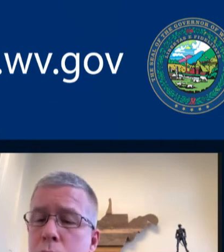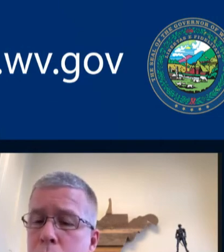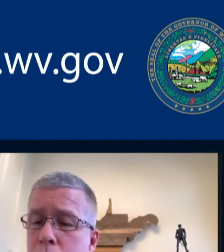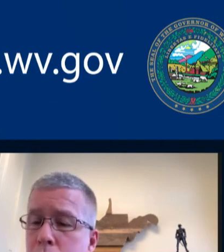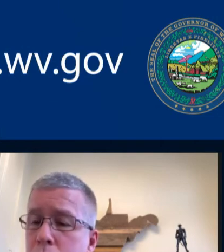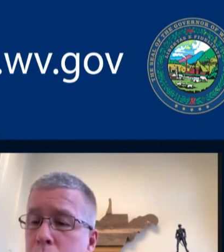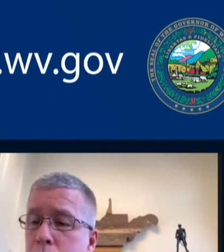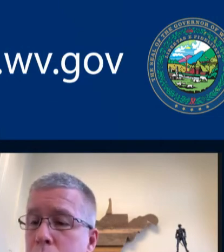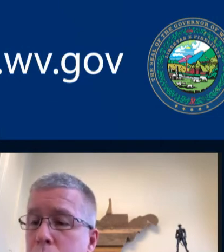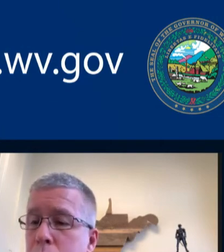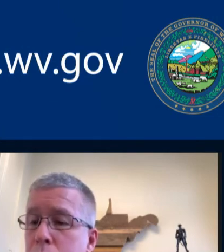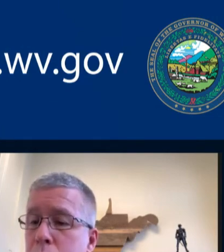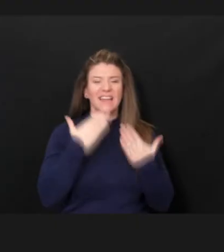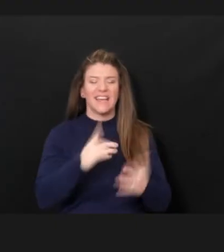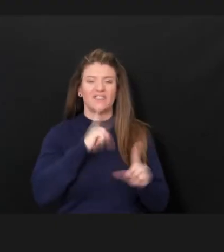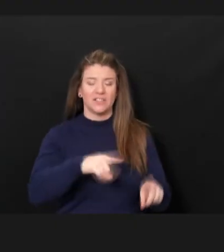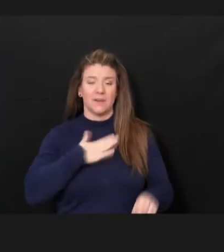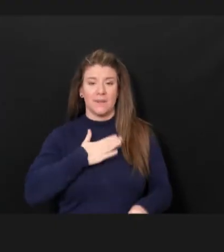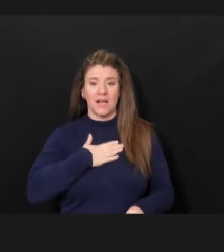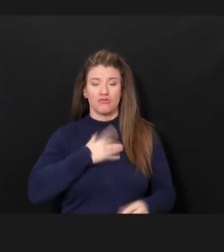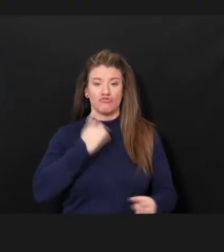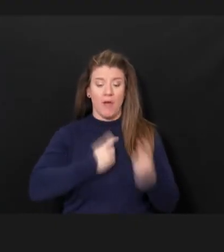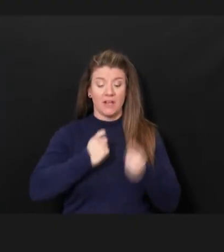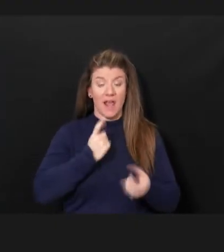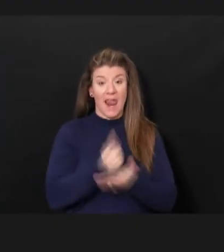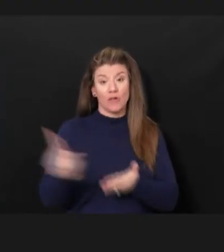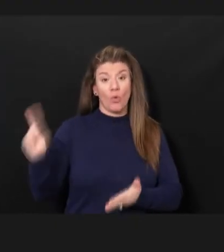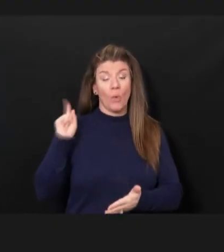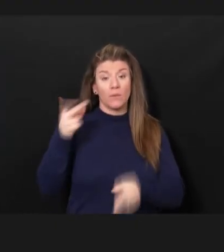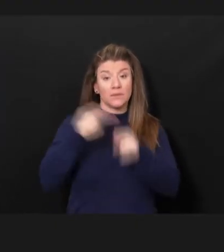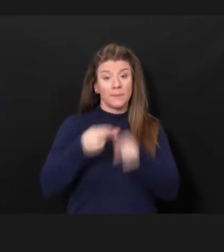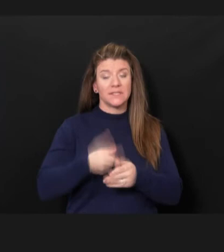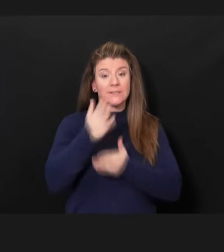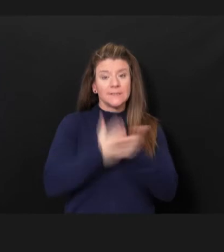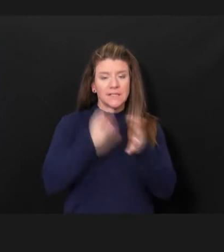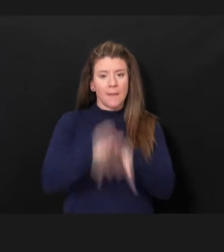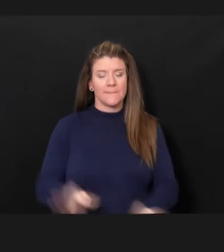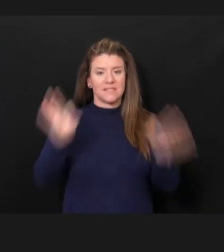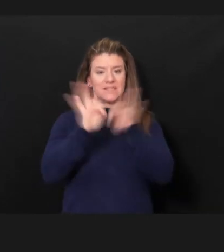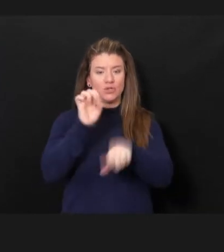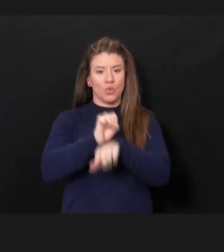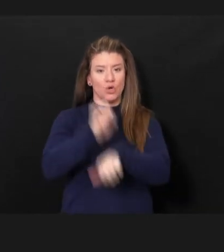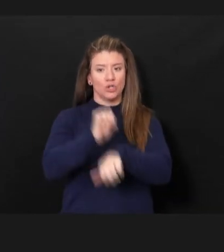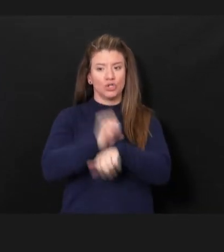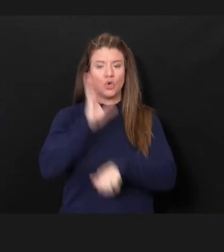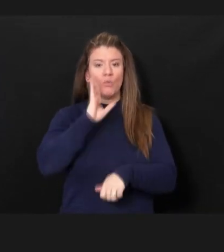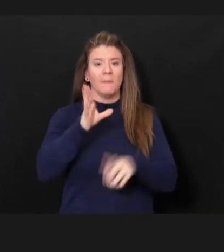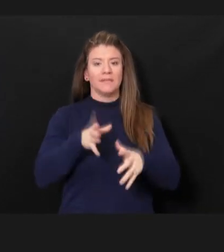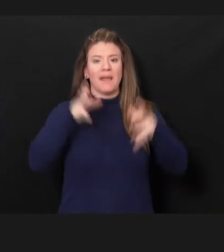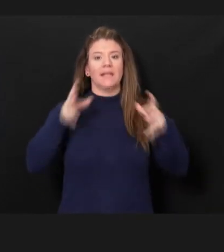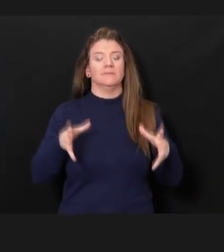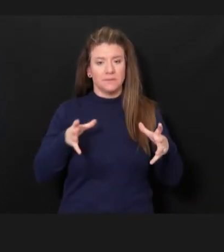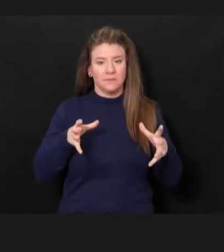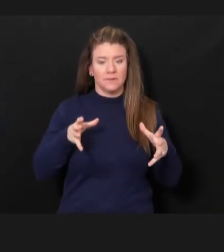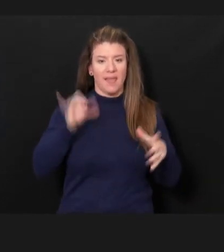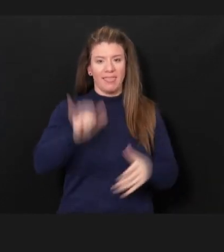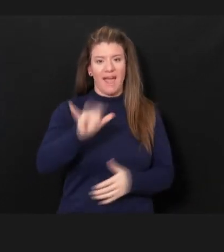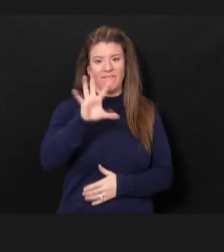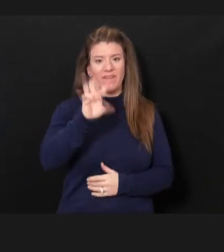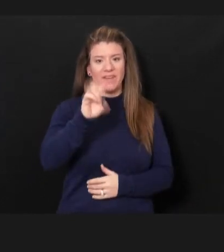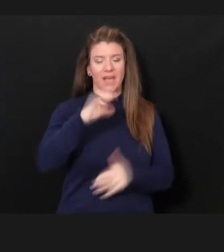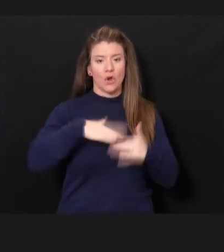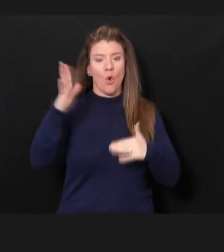Hi, thanks for taking my question. Last week, it was mentioned that some essential workers would be expanded in the 50